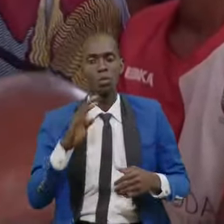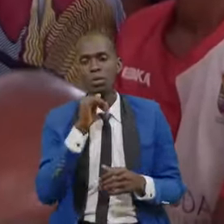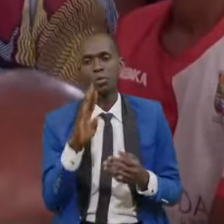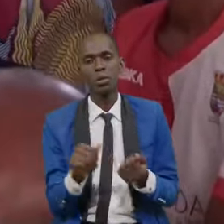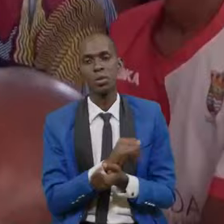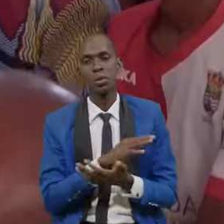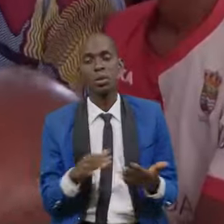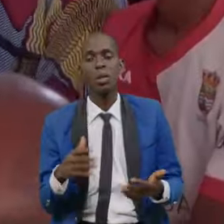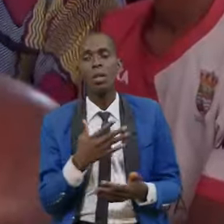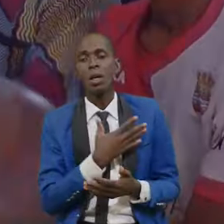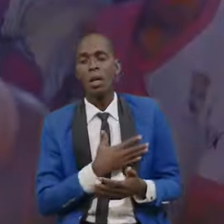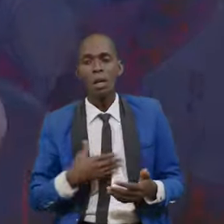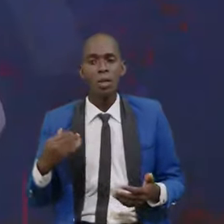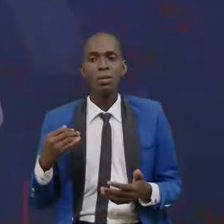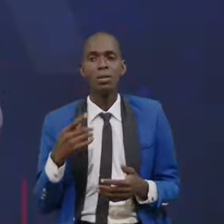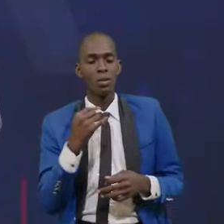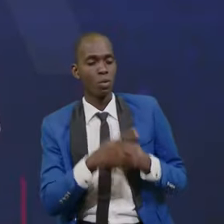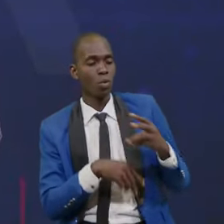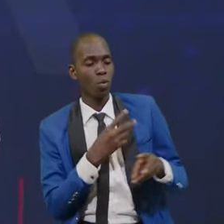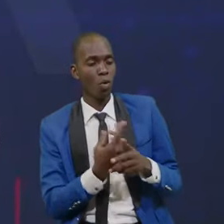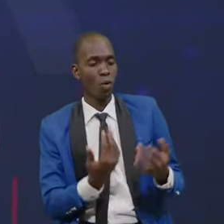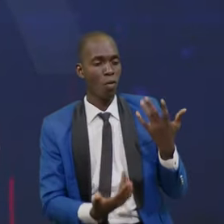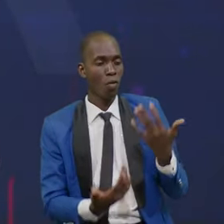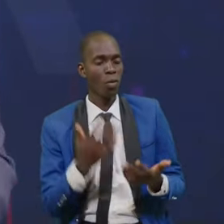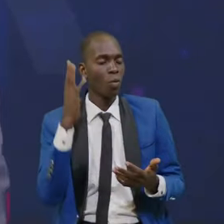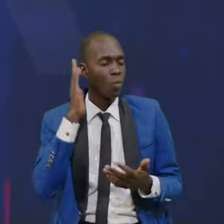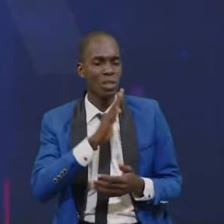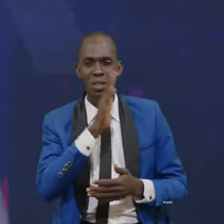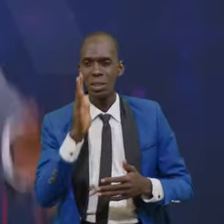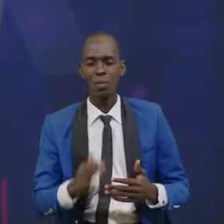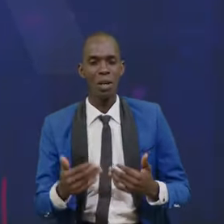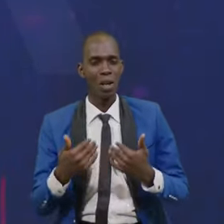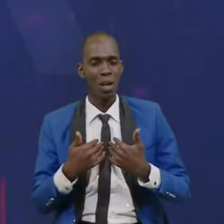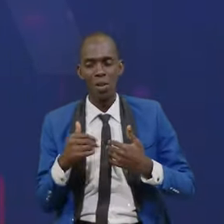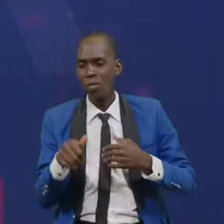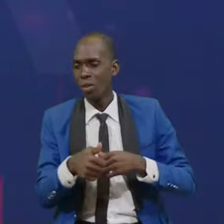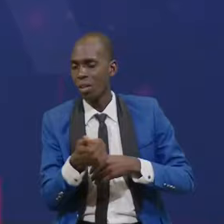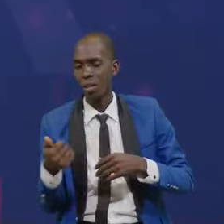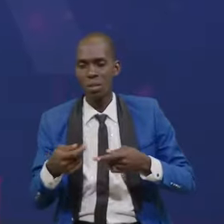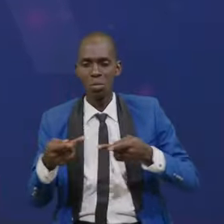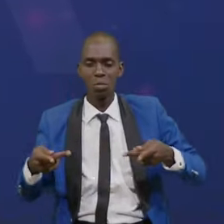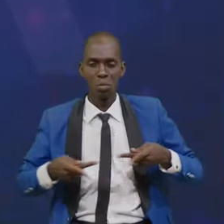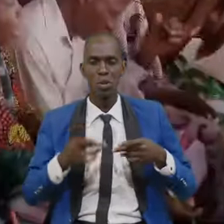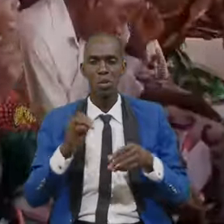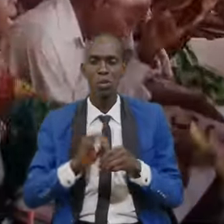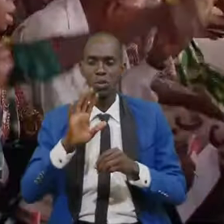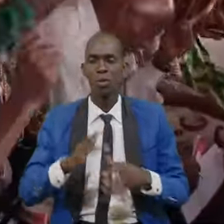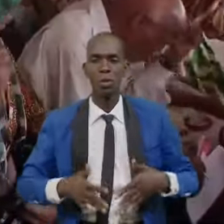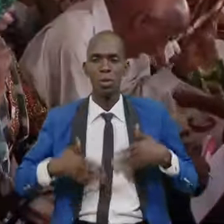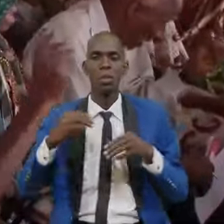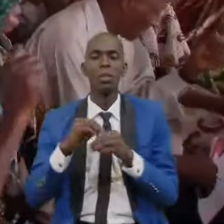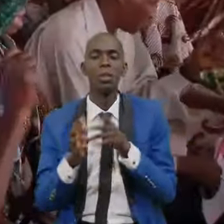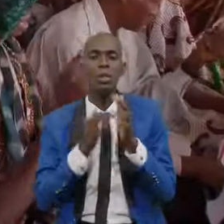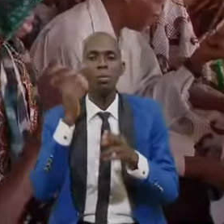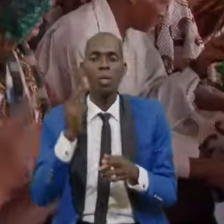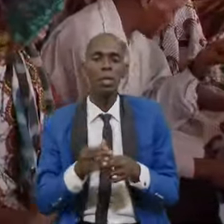It's of the world, will never have any place, any hold in your life, in Jesus'